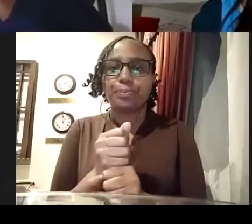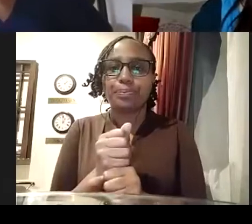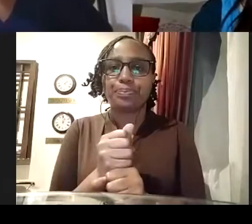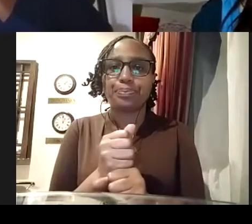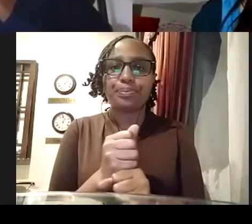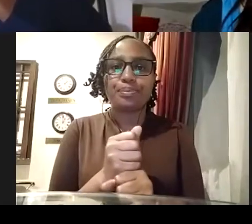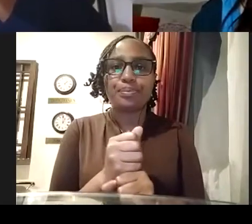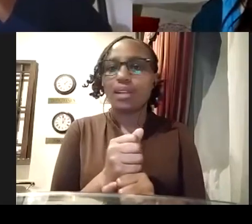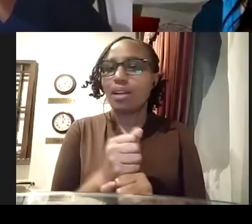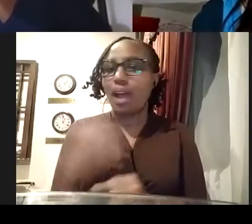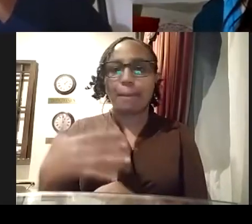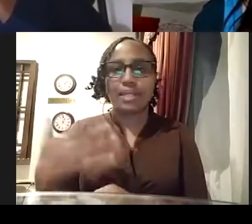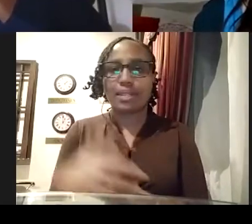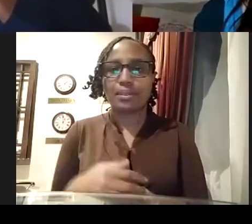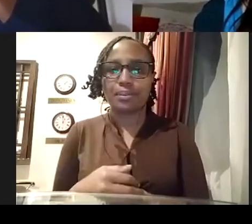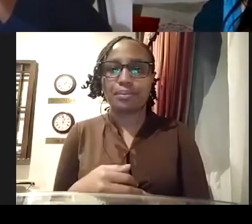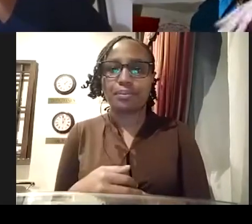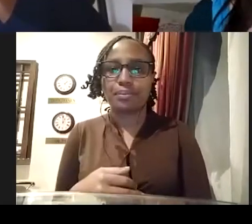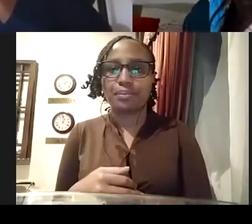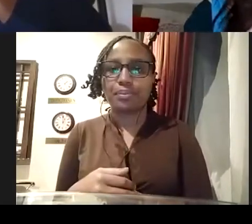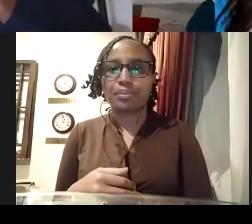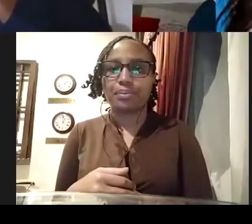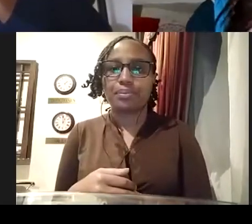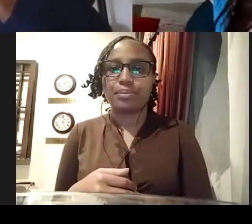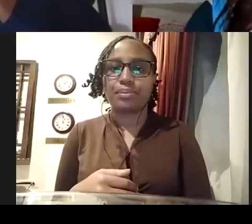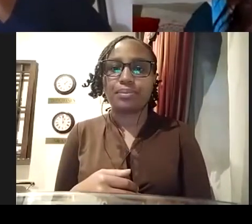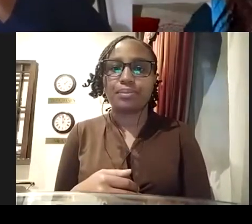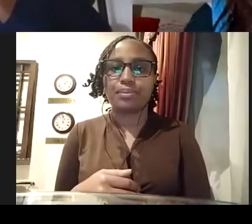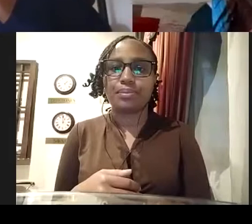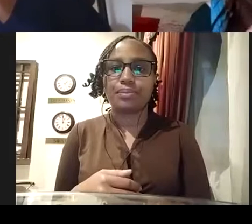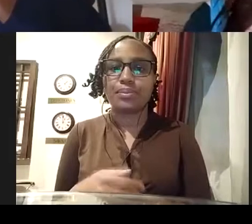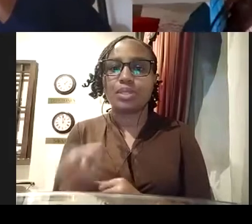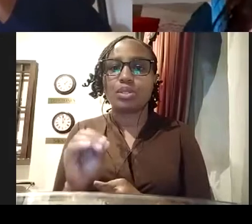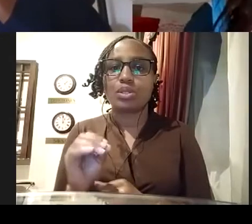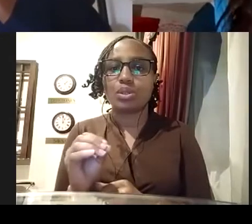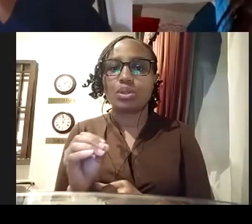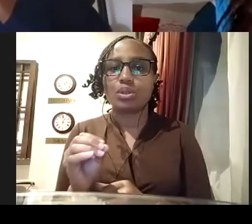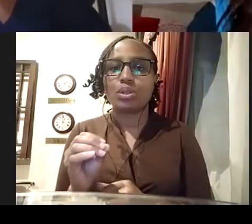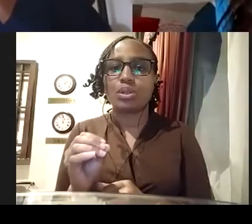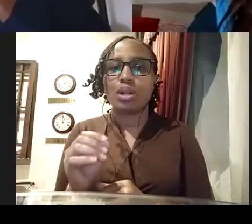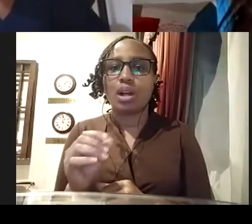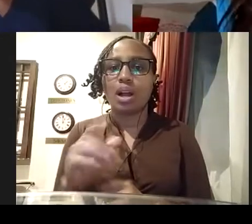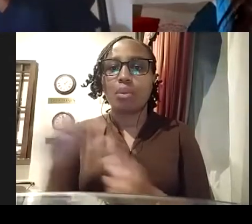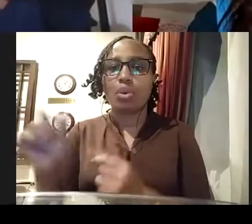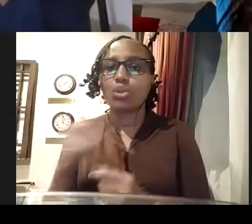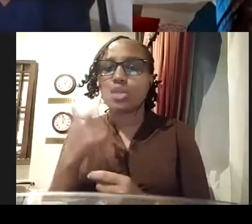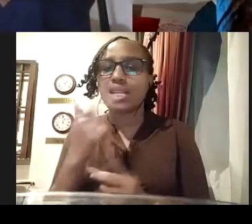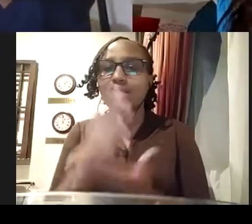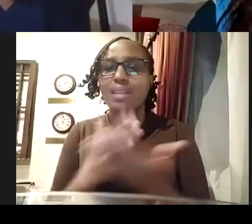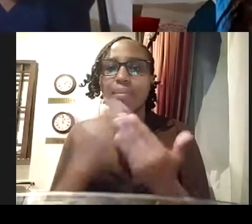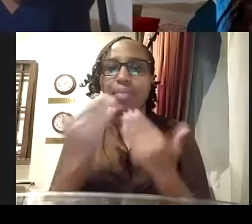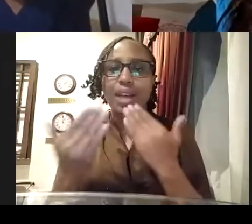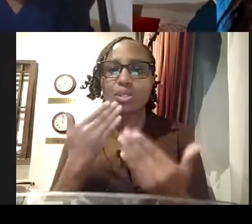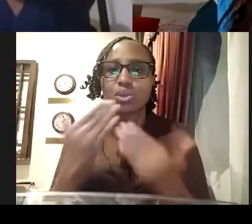amazing. And this hour has flown by, so I'm gonna say some thank yous just before we